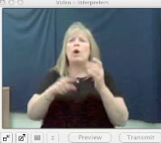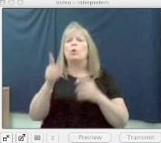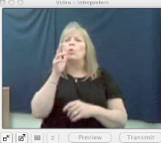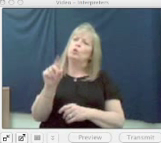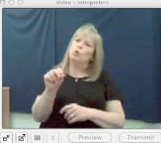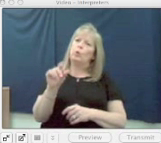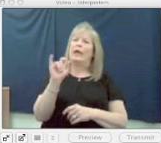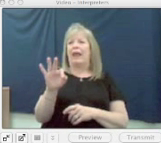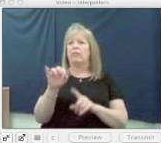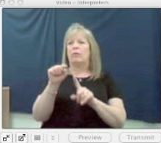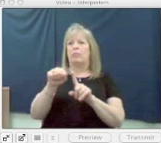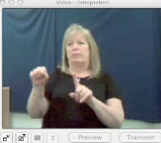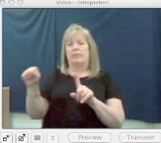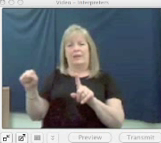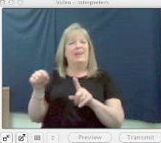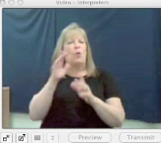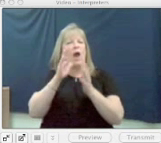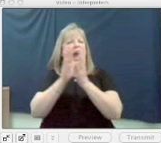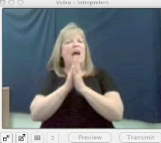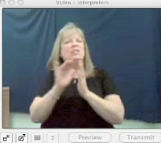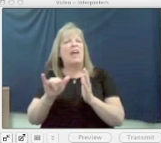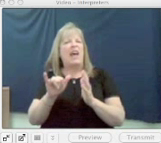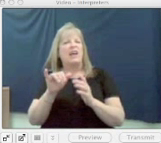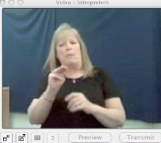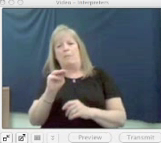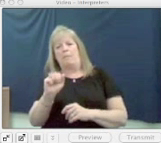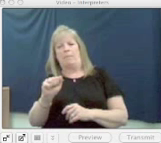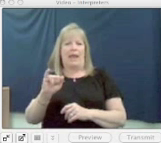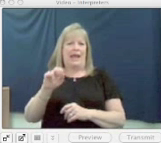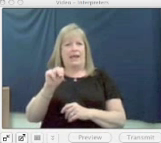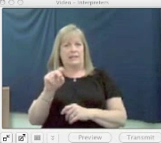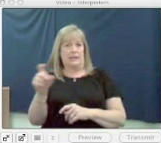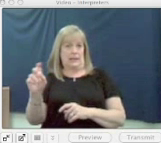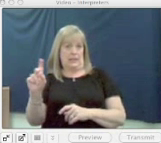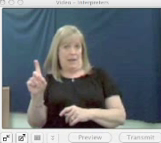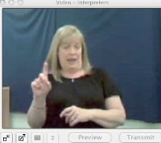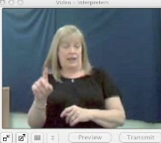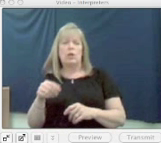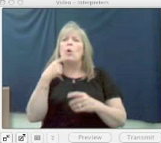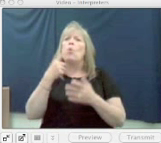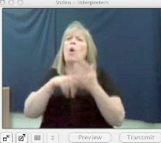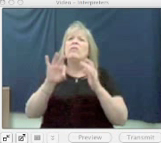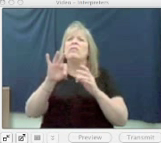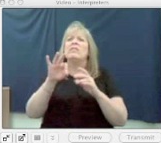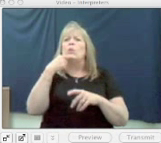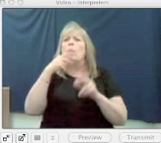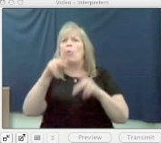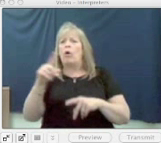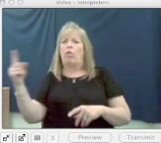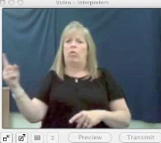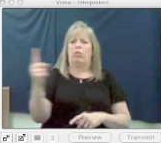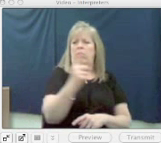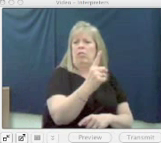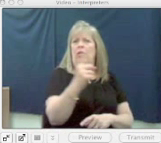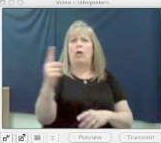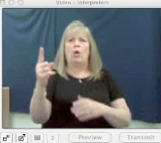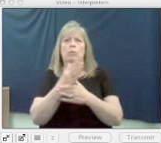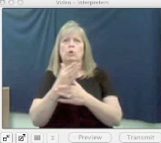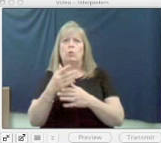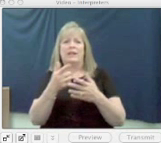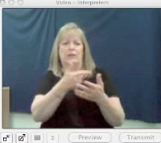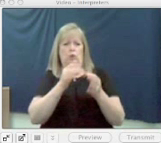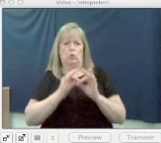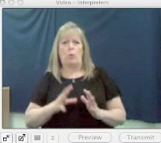demand. What if the hearing person moves into the visual space between you and the deaf person? And of course, you can't answer